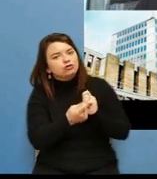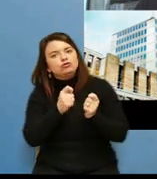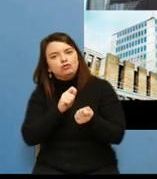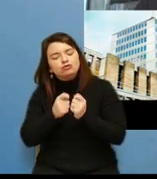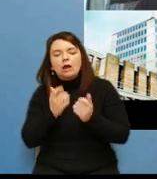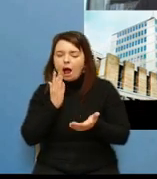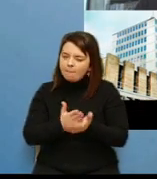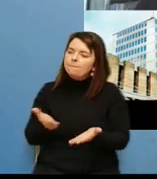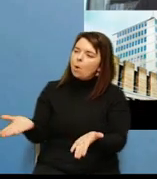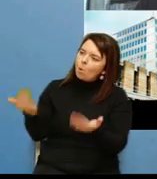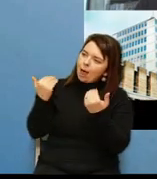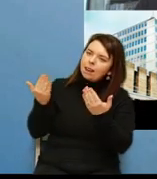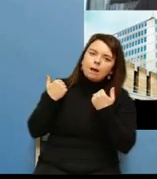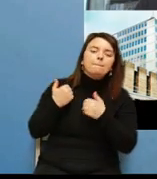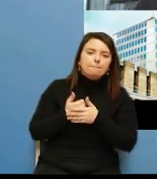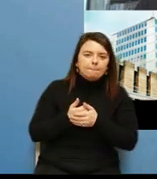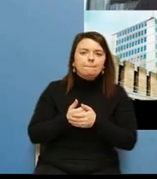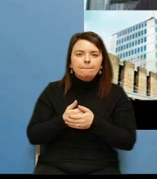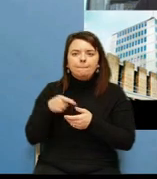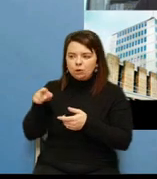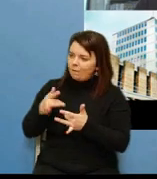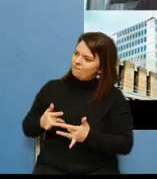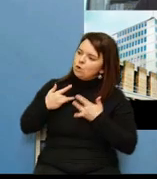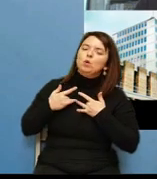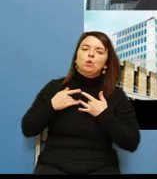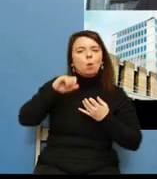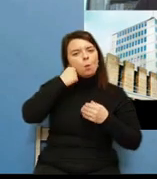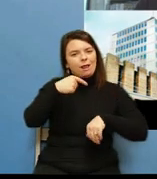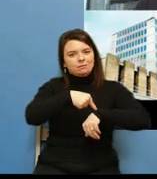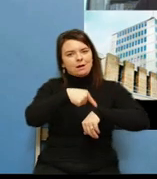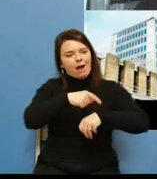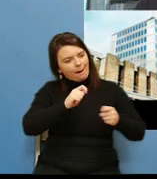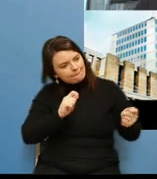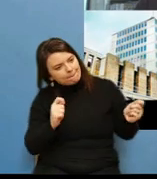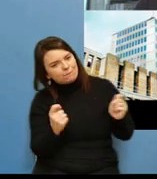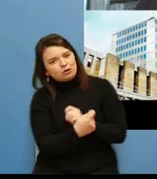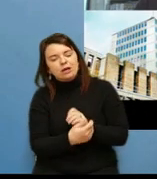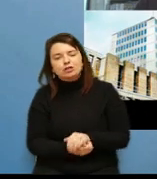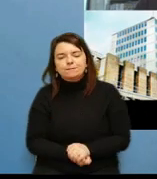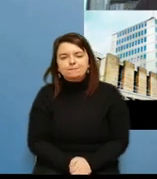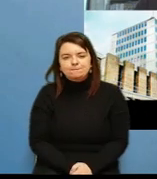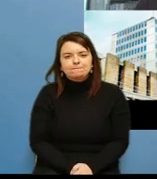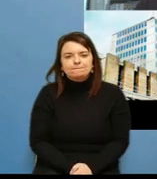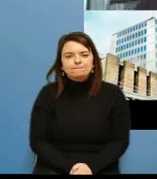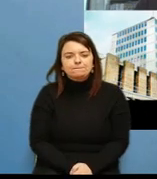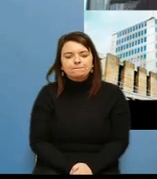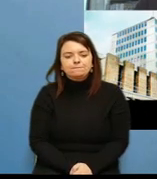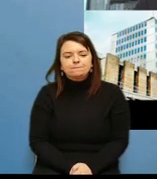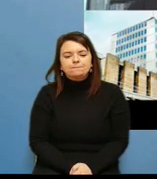and shape. And, we really do welcome, ongoing input. And I think it will change as time goes